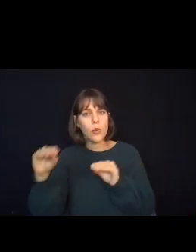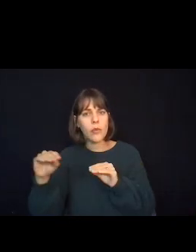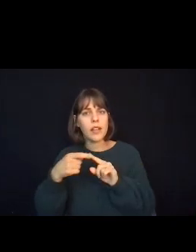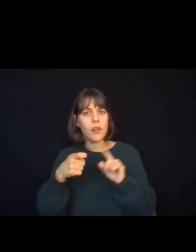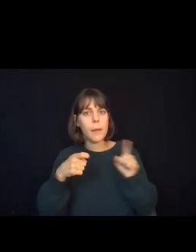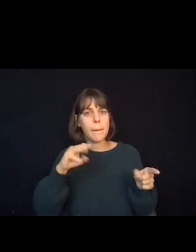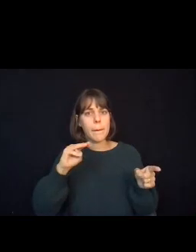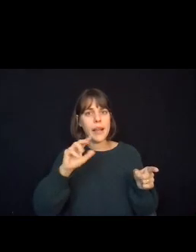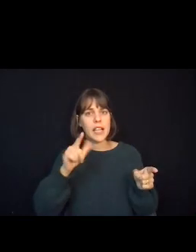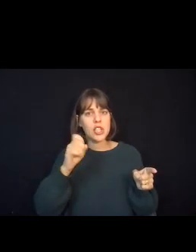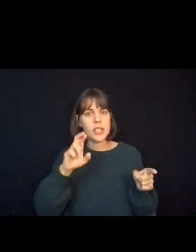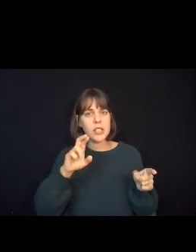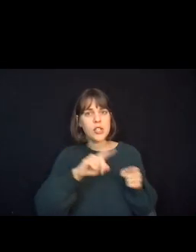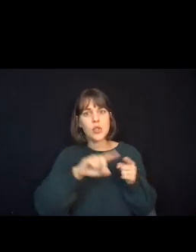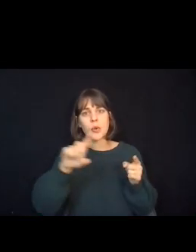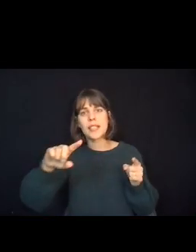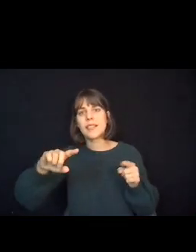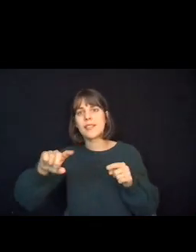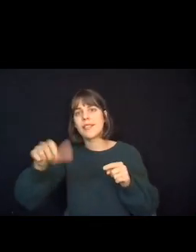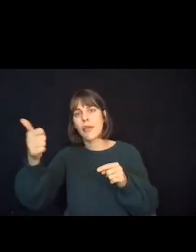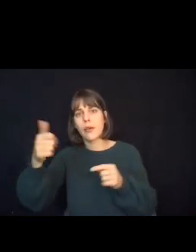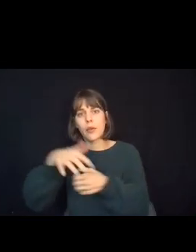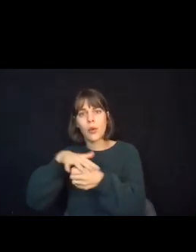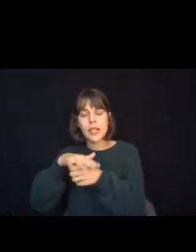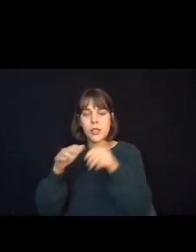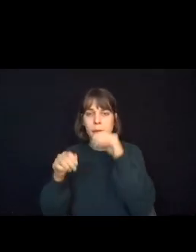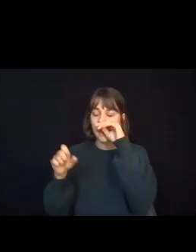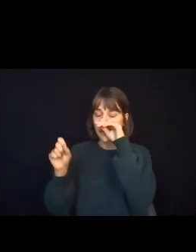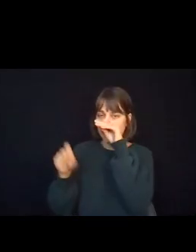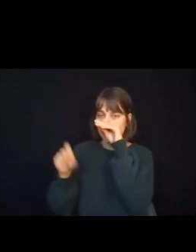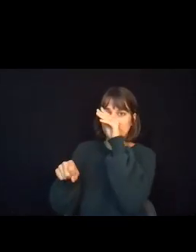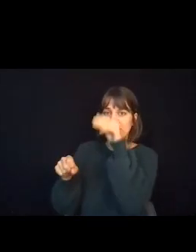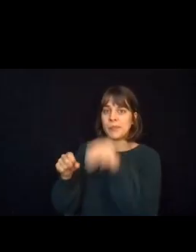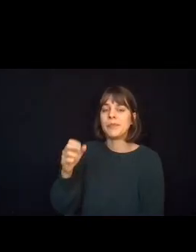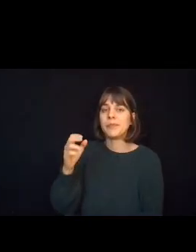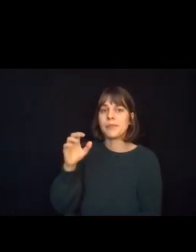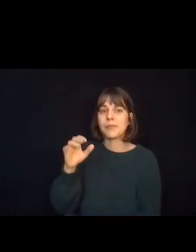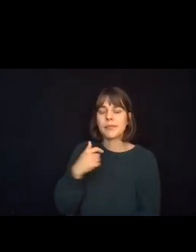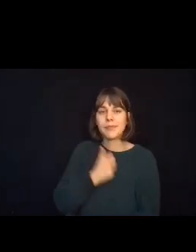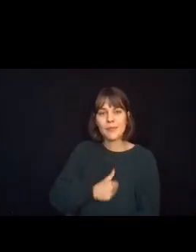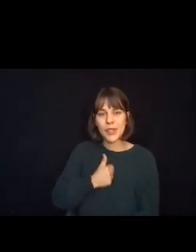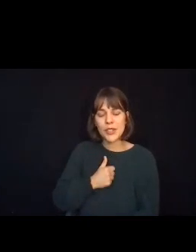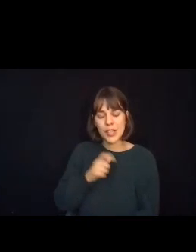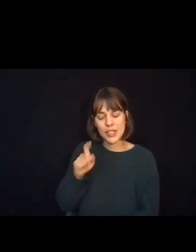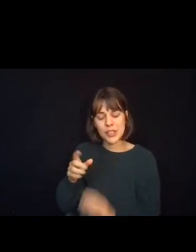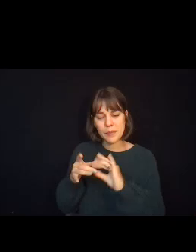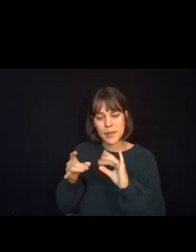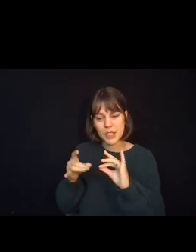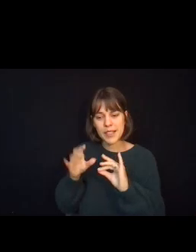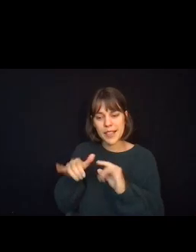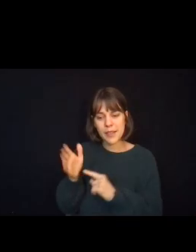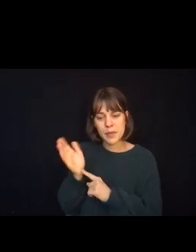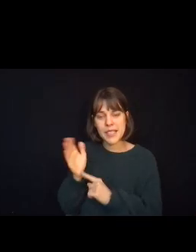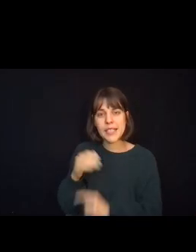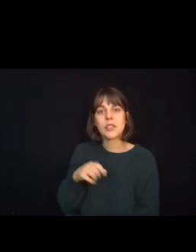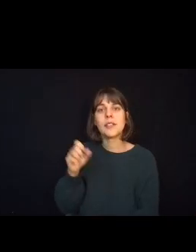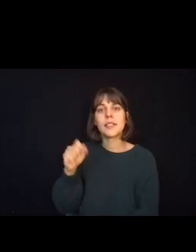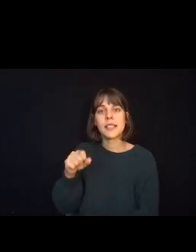to another location? Yes, we are, Member Bergener, and that's why we I'm sorry, I should have mentioned that in my